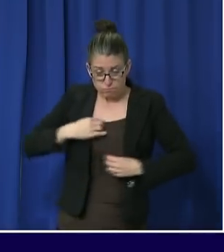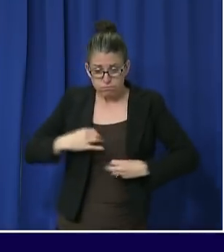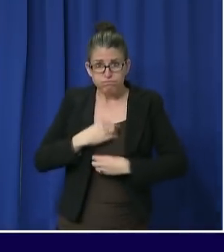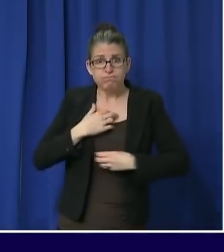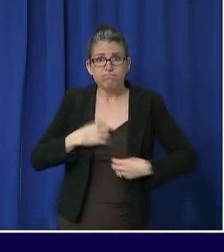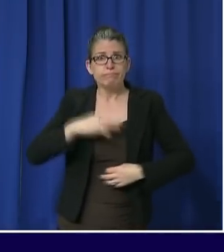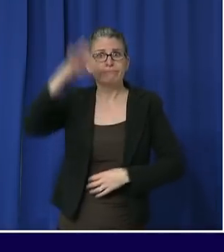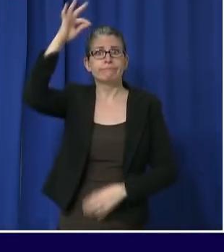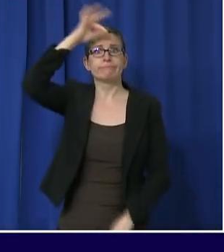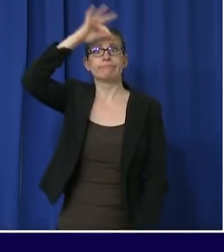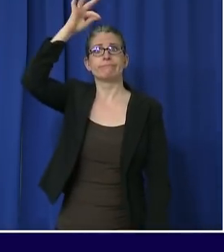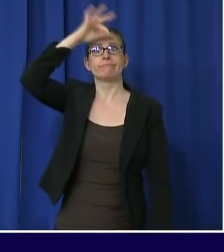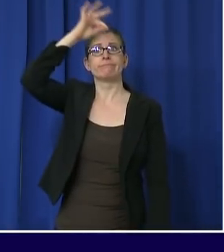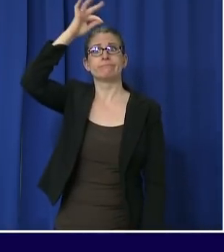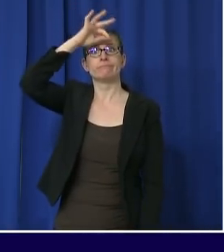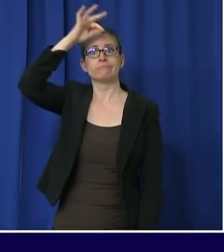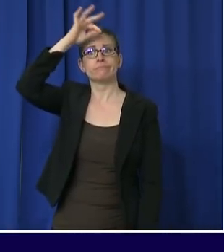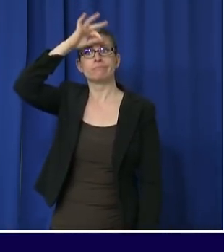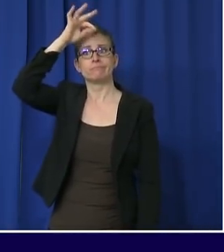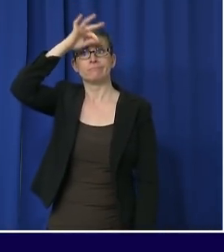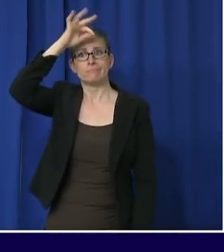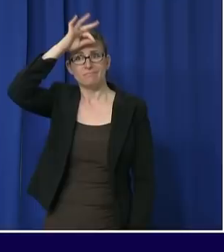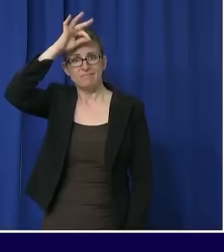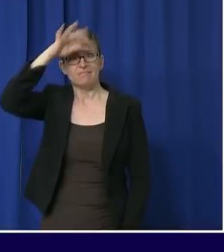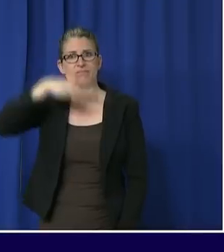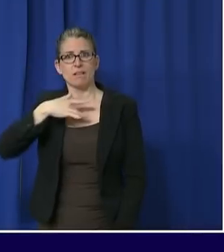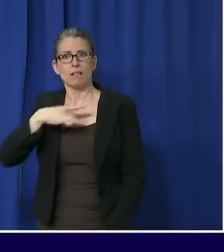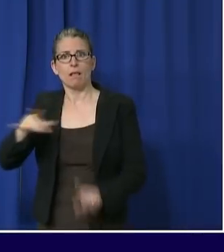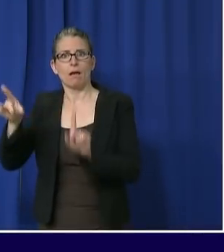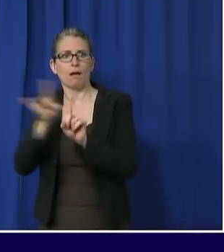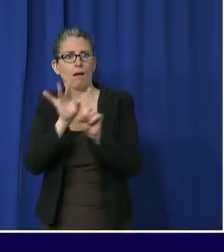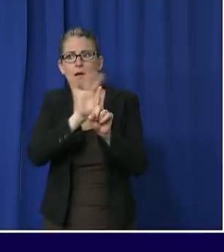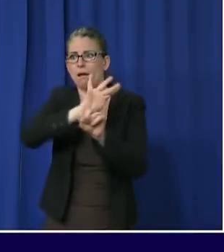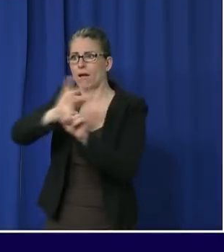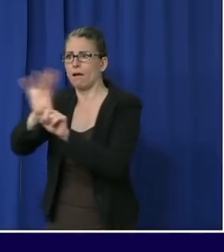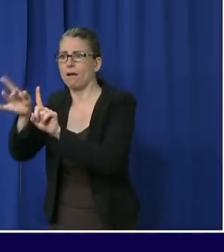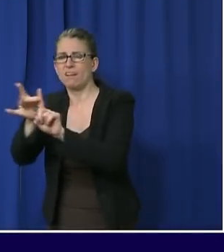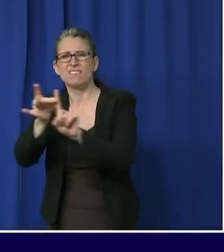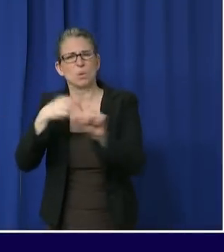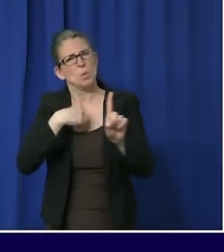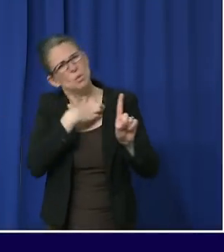be much easier to stop the virus from spreading.